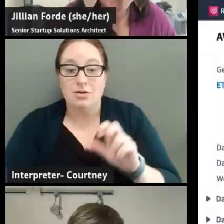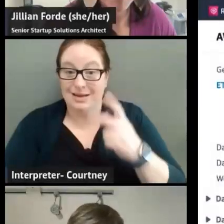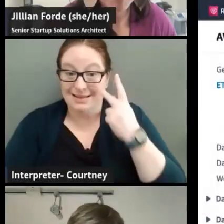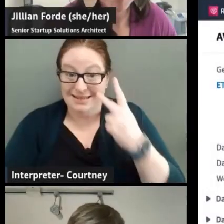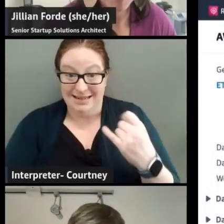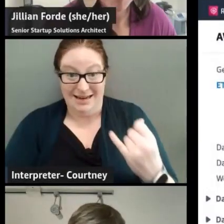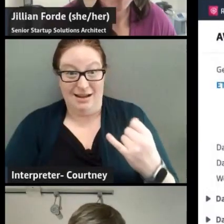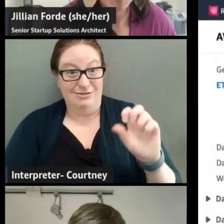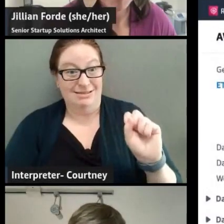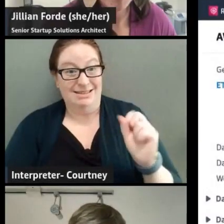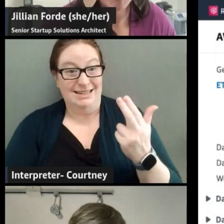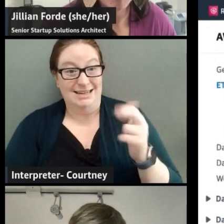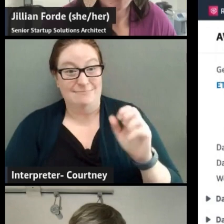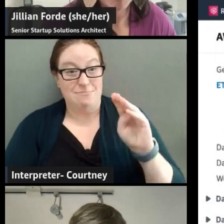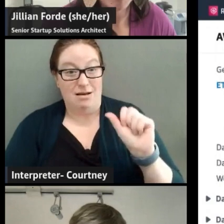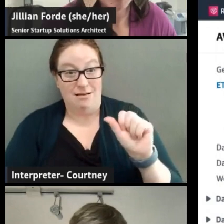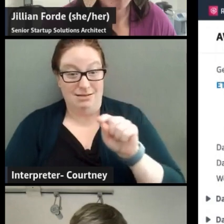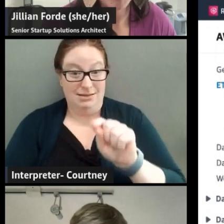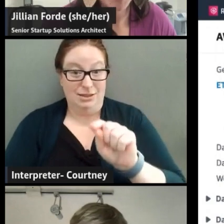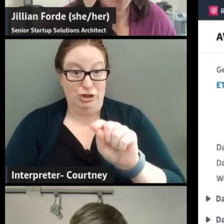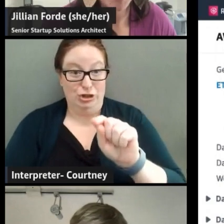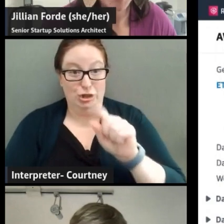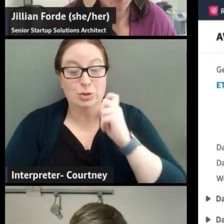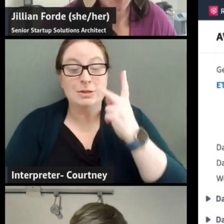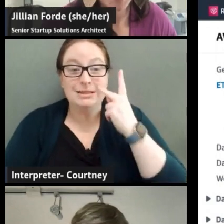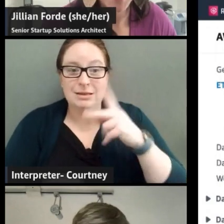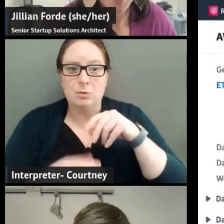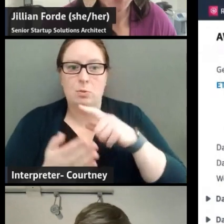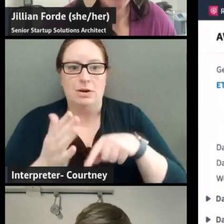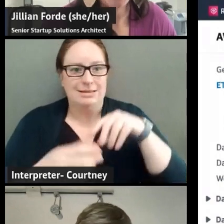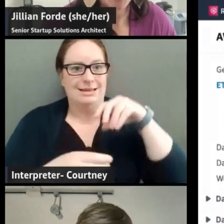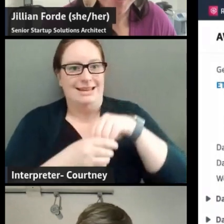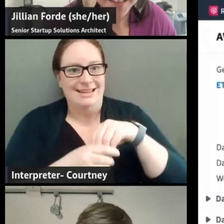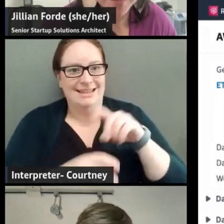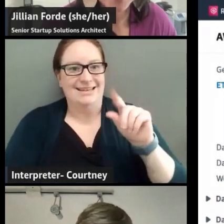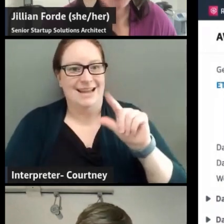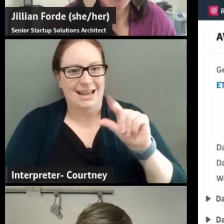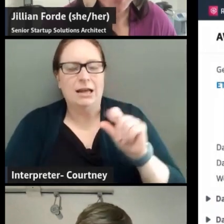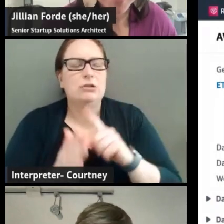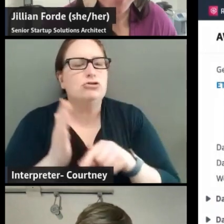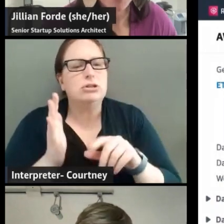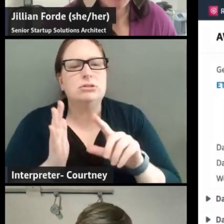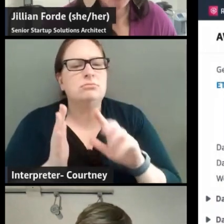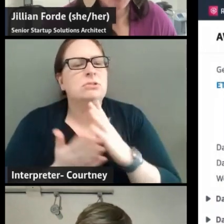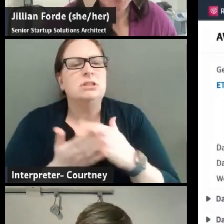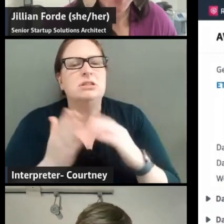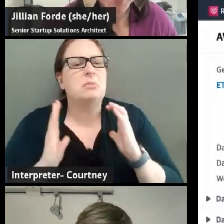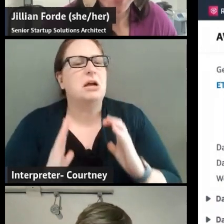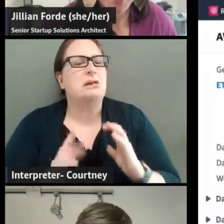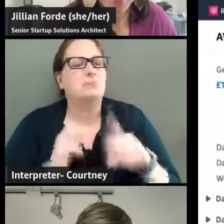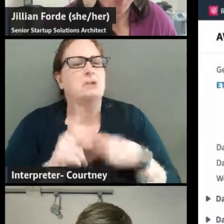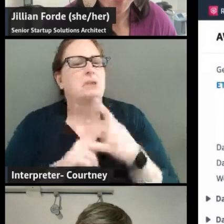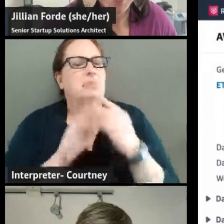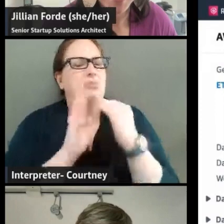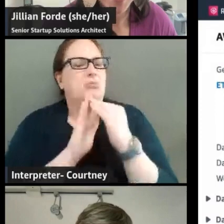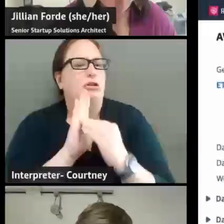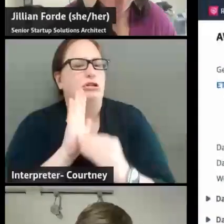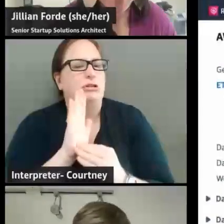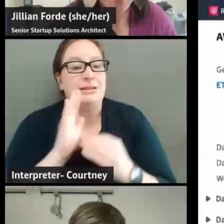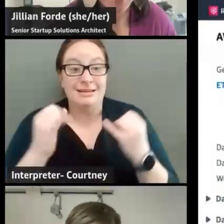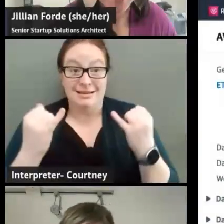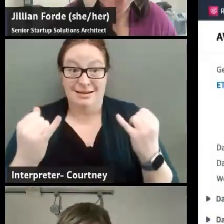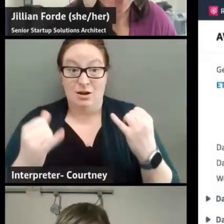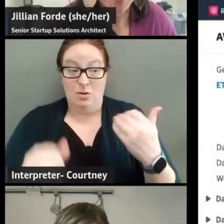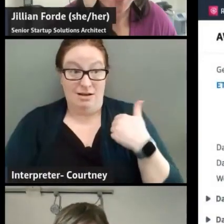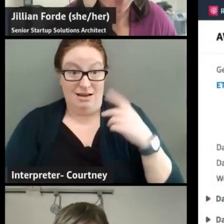here. So we see what is in this data. So it's just like some customer type records. And then what I can do is, now that I have this data,